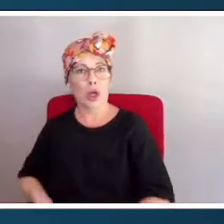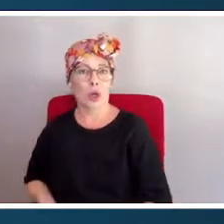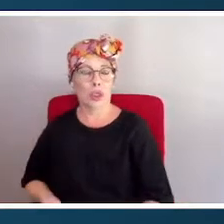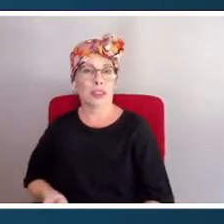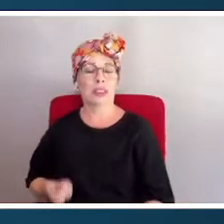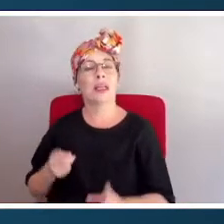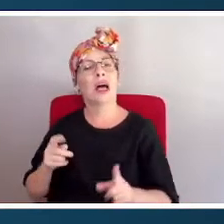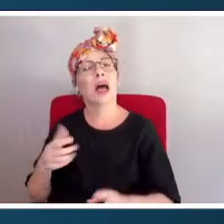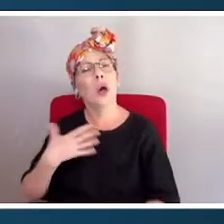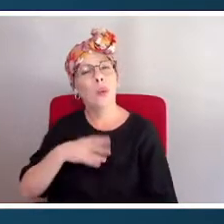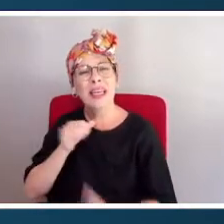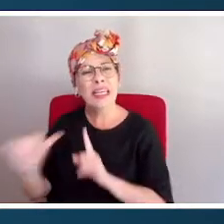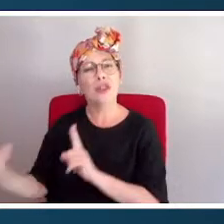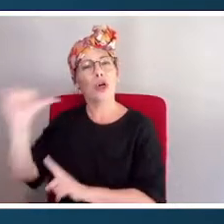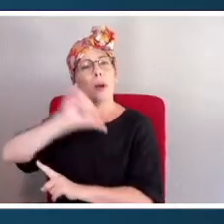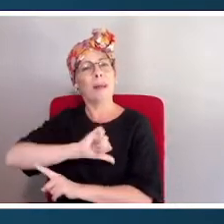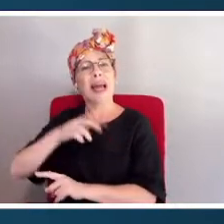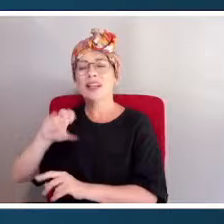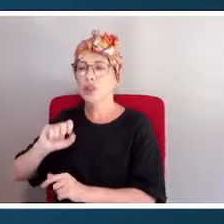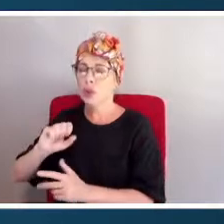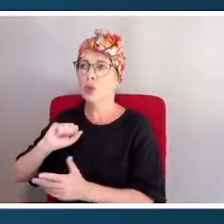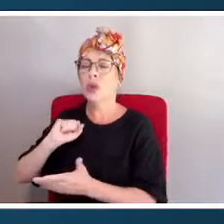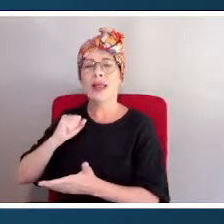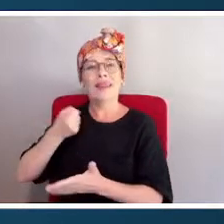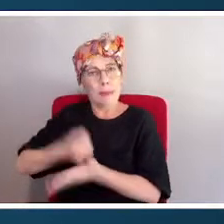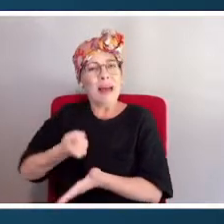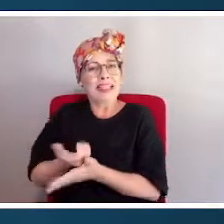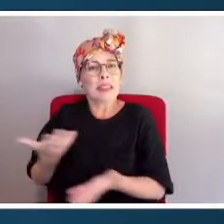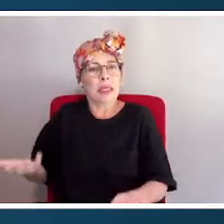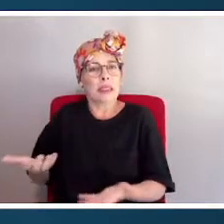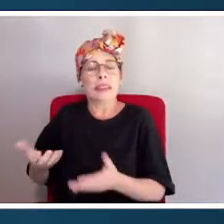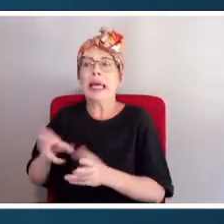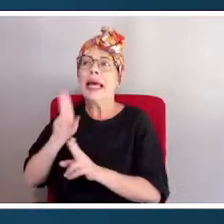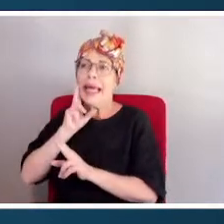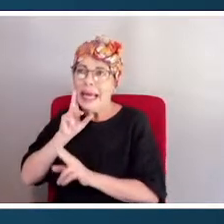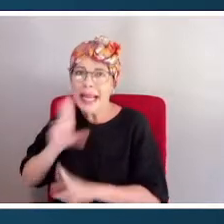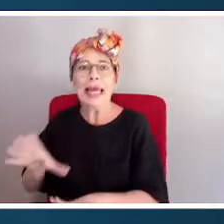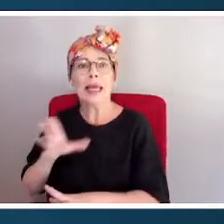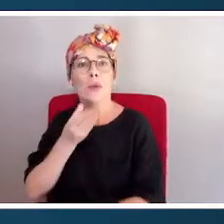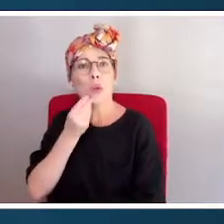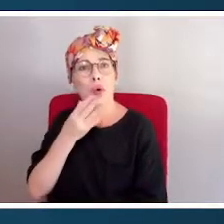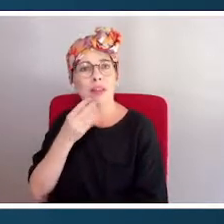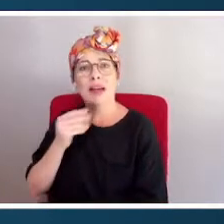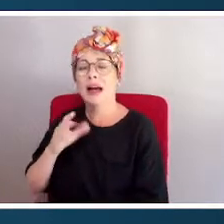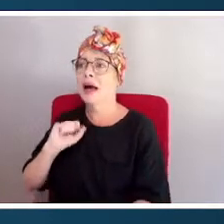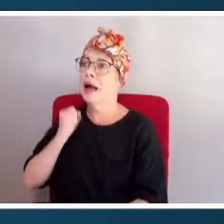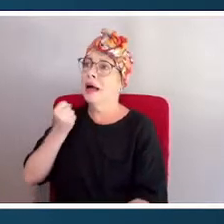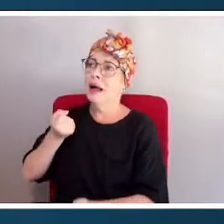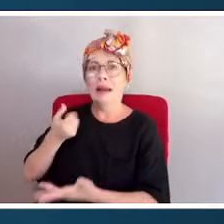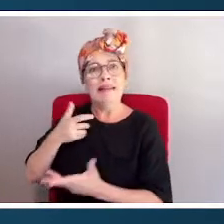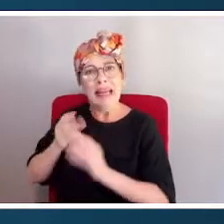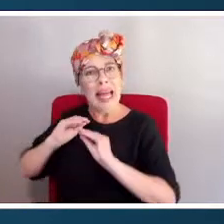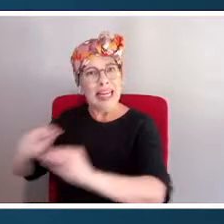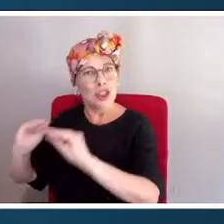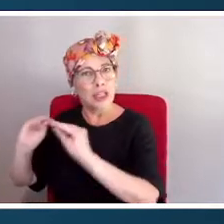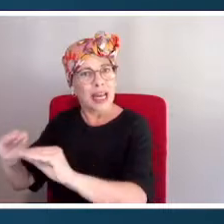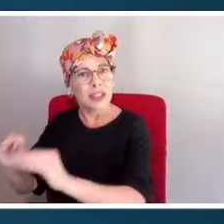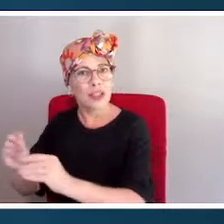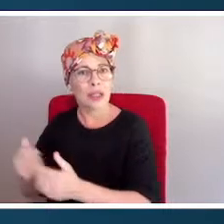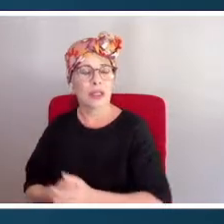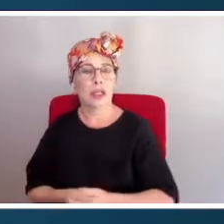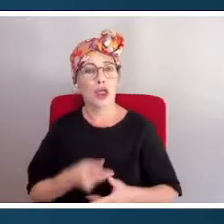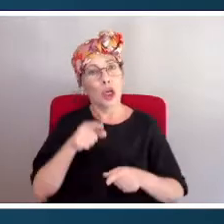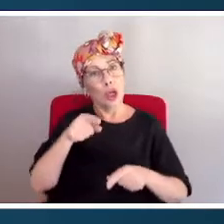have basic education, and that the vast majority of them at least finish secondary school? We're in a room full of these